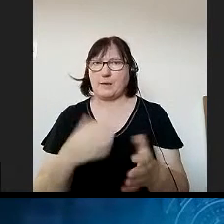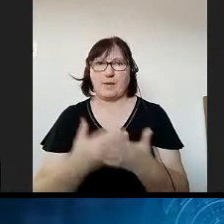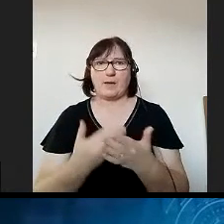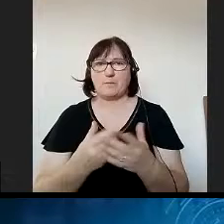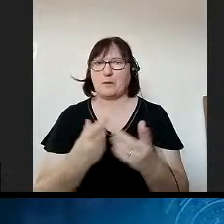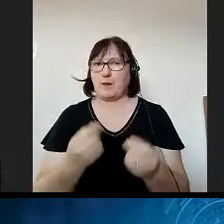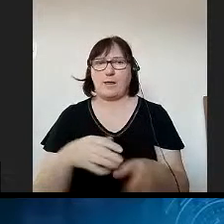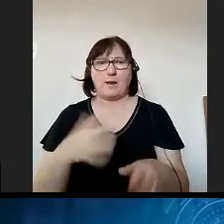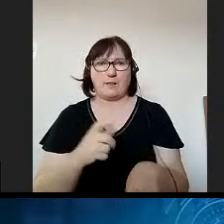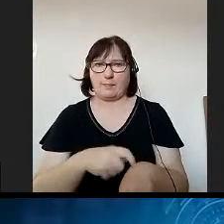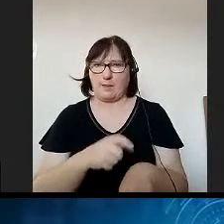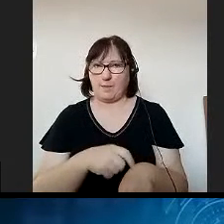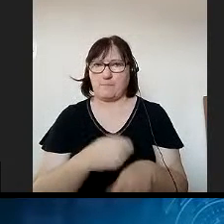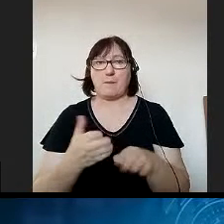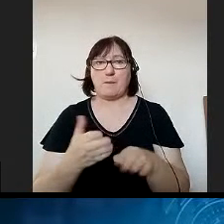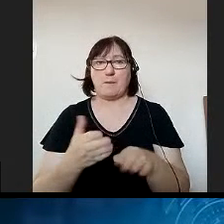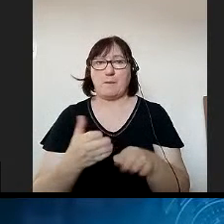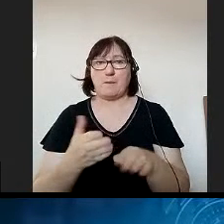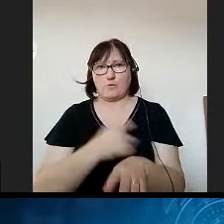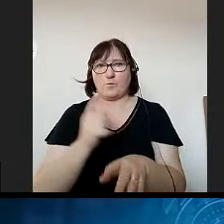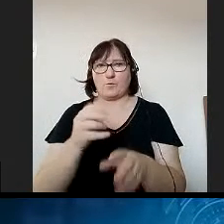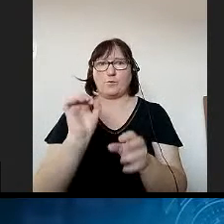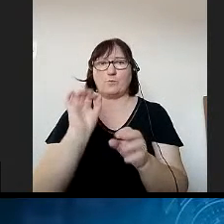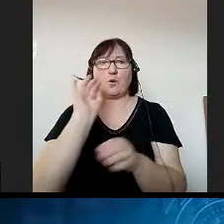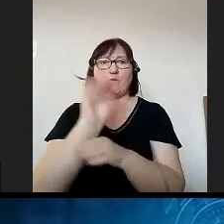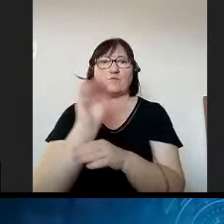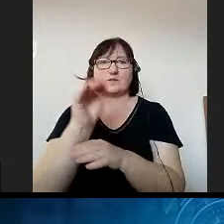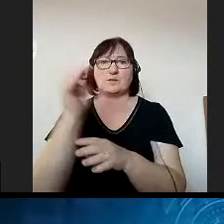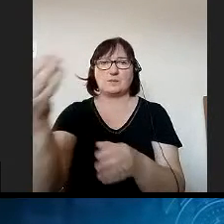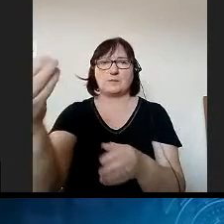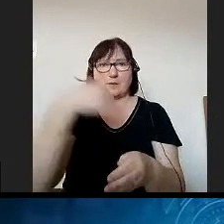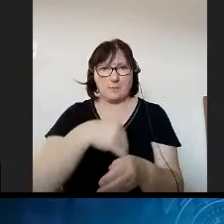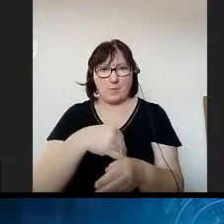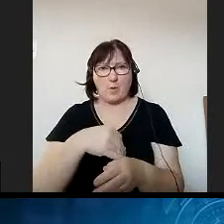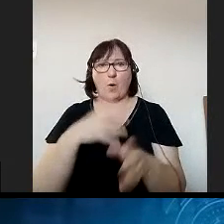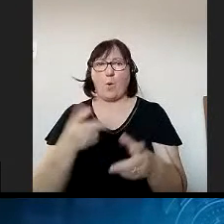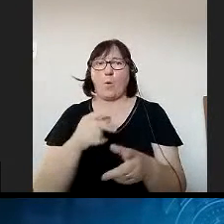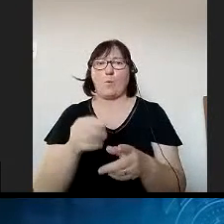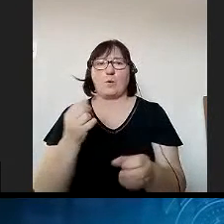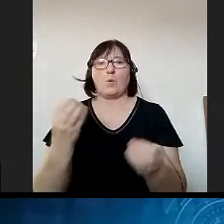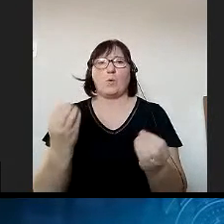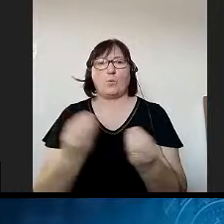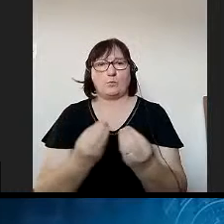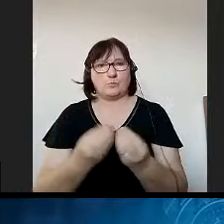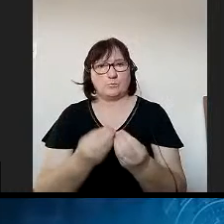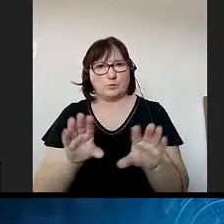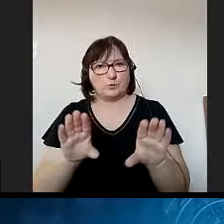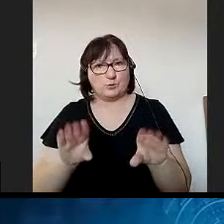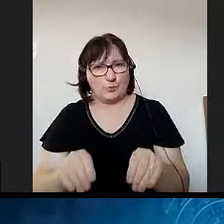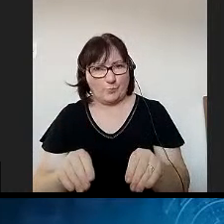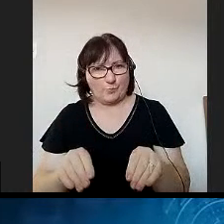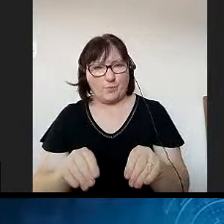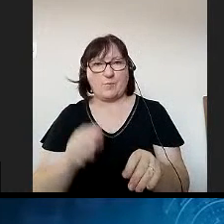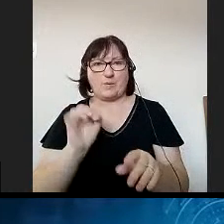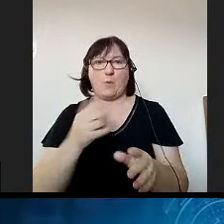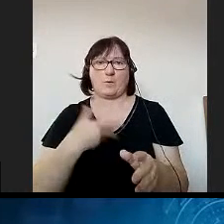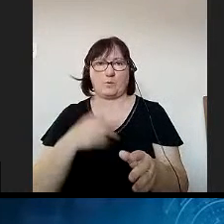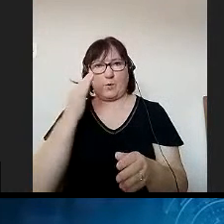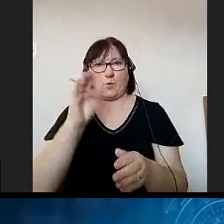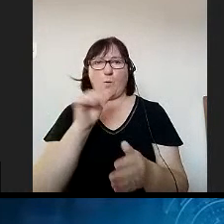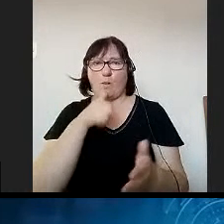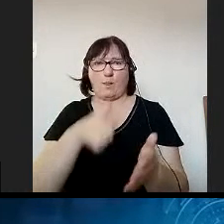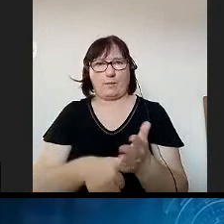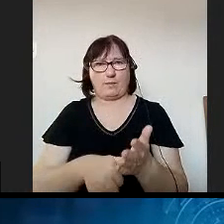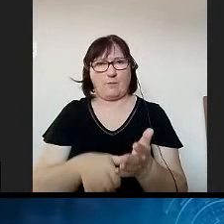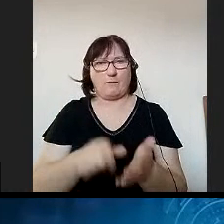you import your goods. It can be done when your goods are stopped and you, for instance, receive the letter of intent, or at the stage of letter